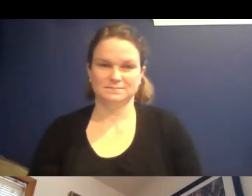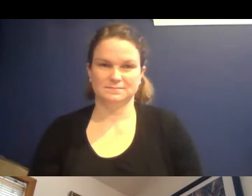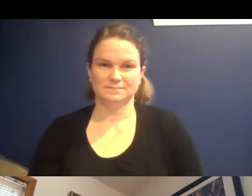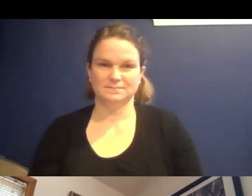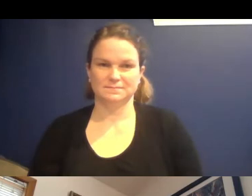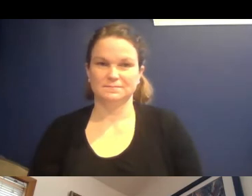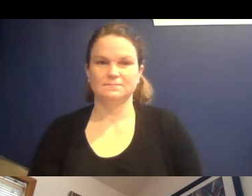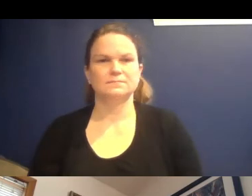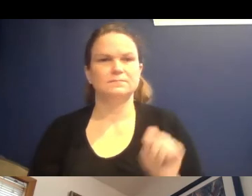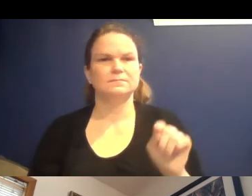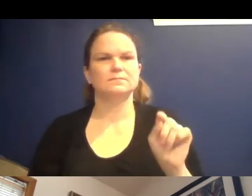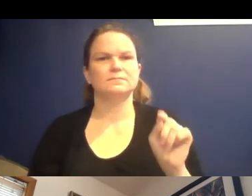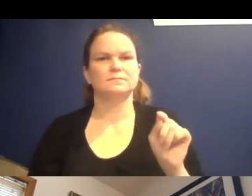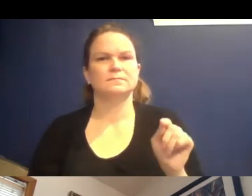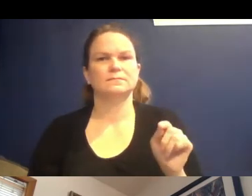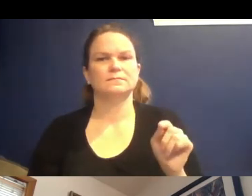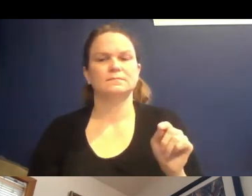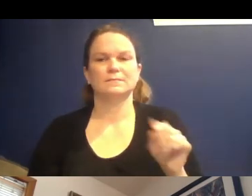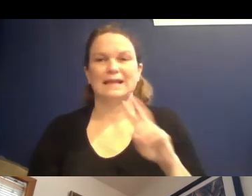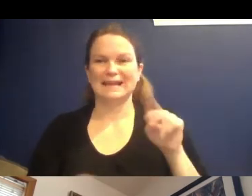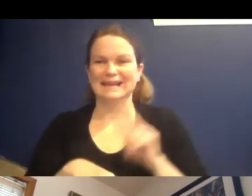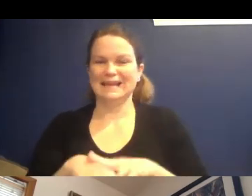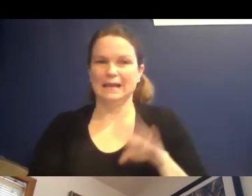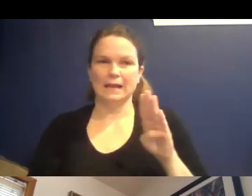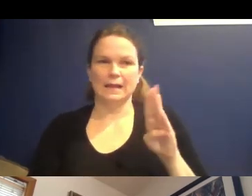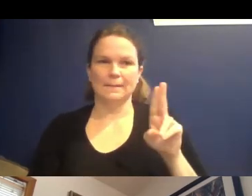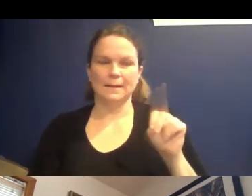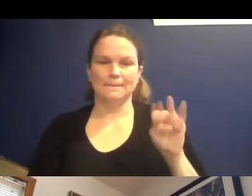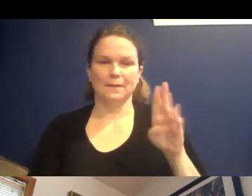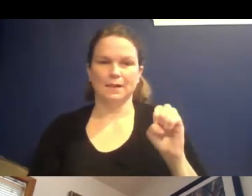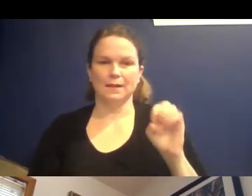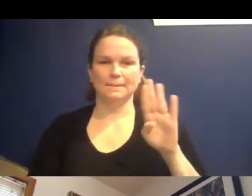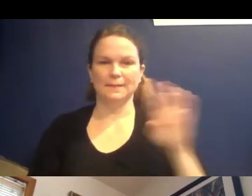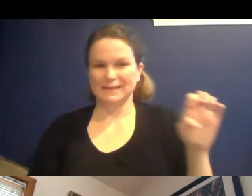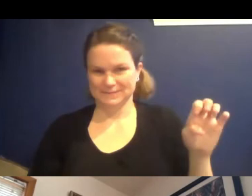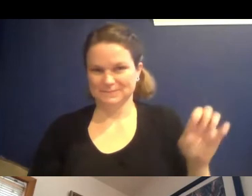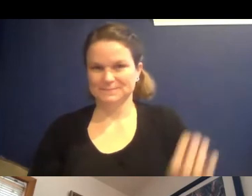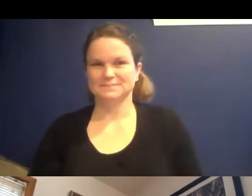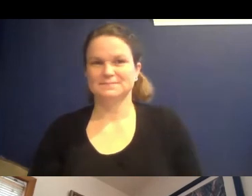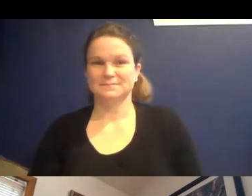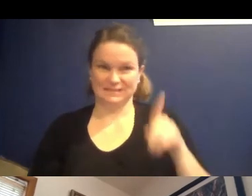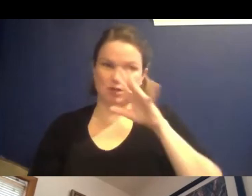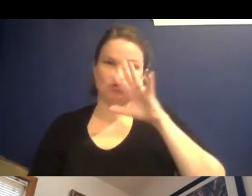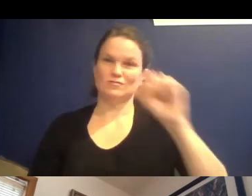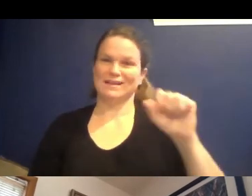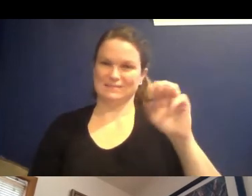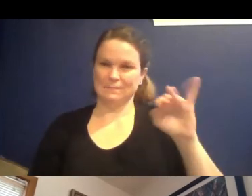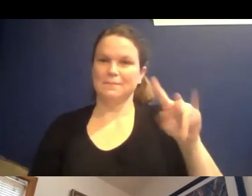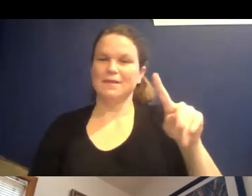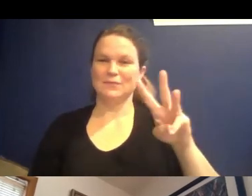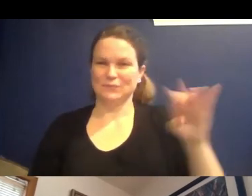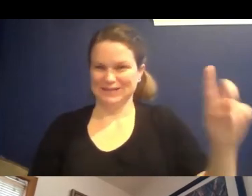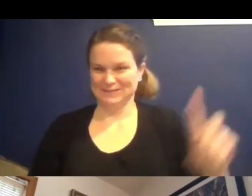This is a native bumblebee called Bombus chrysioculus. It's attractive to milkweed.